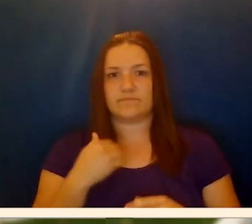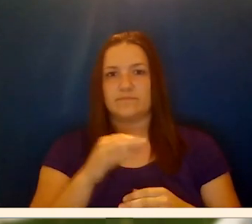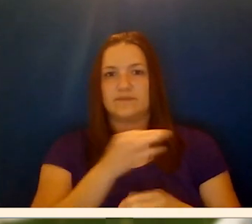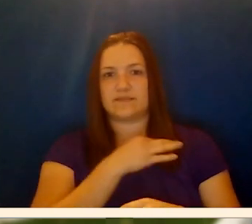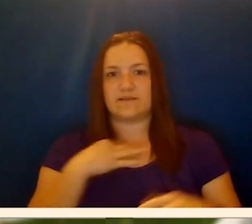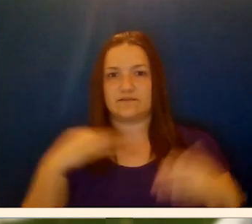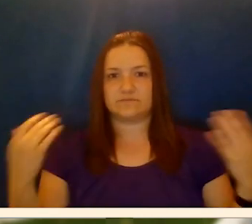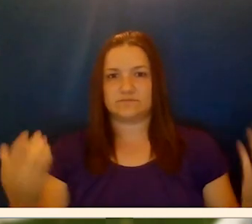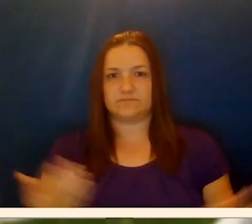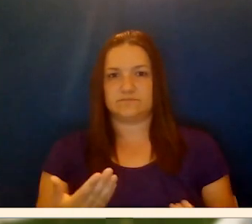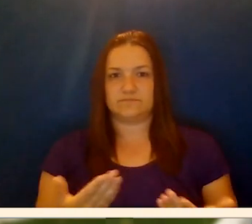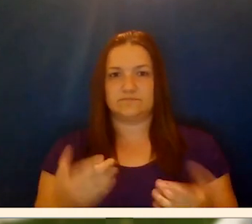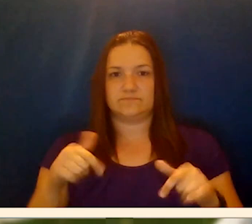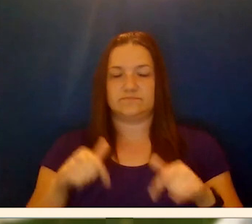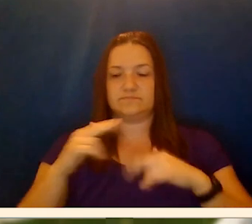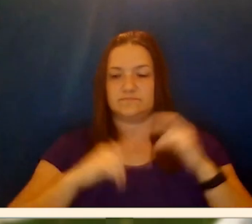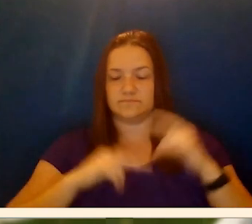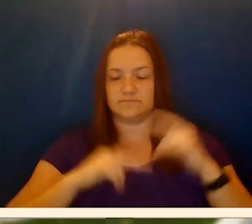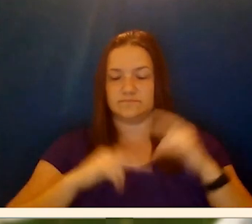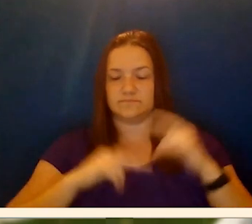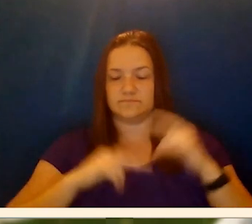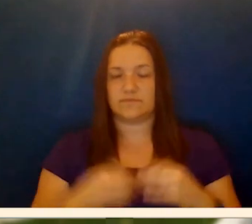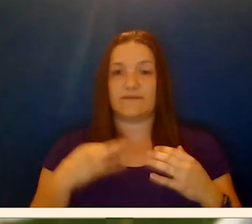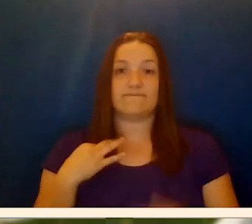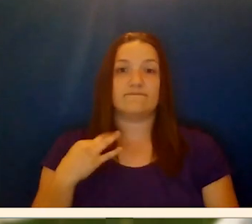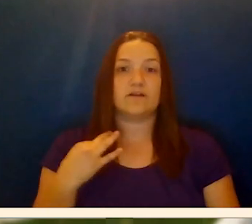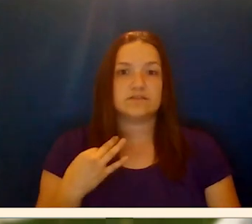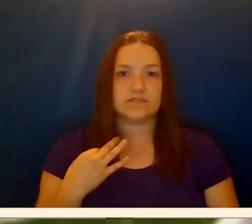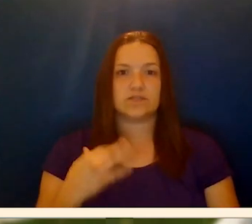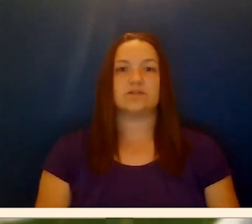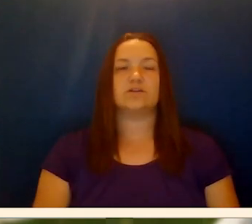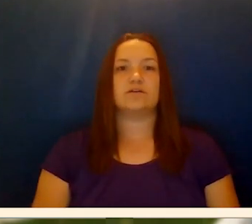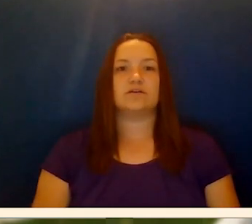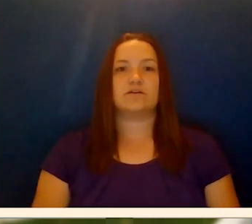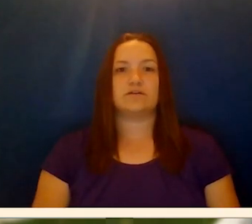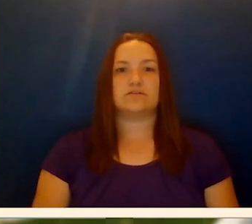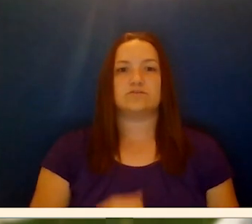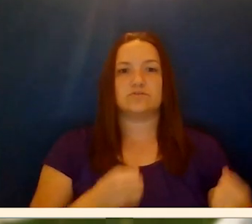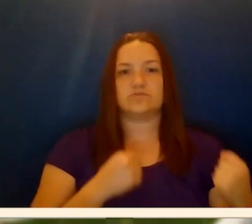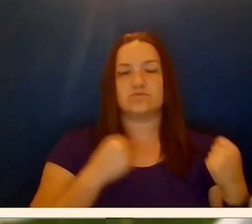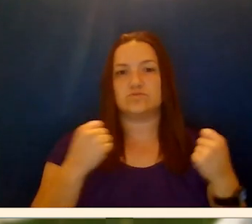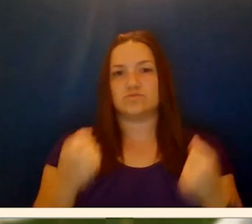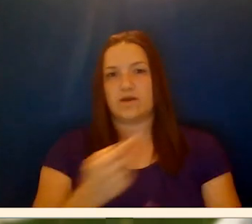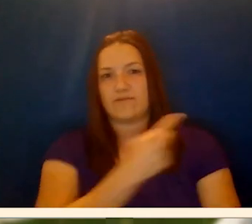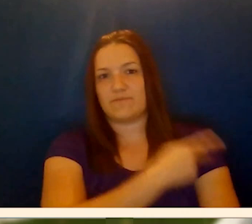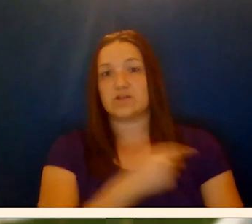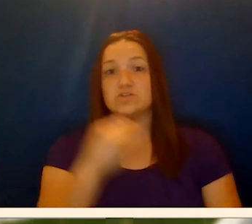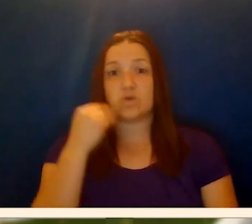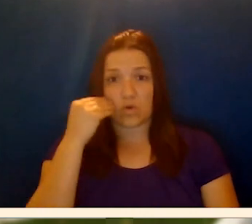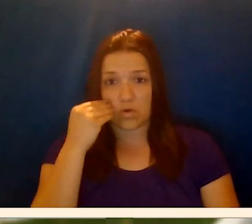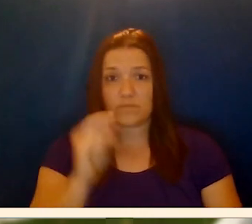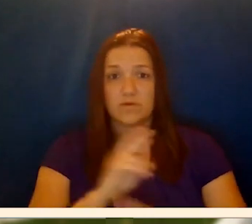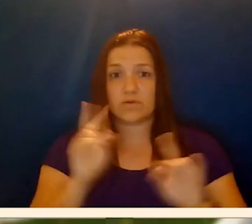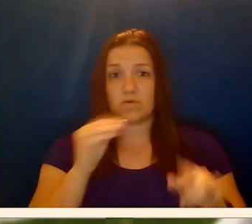here in this building that volunteered to drive patients home that were ready for discharge